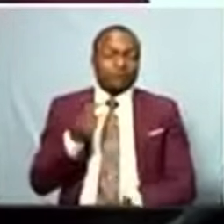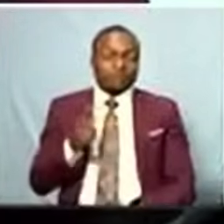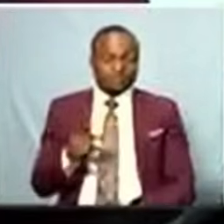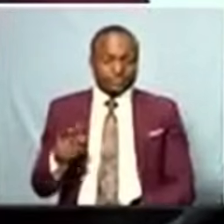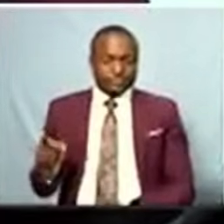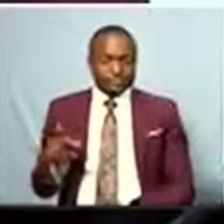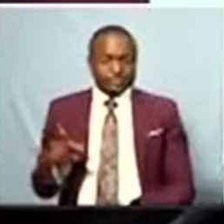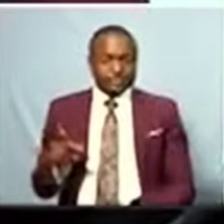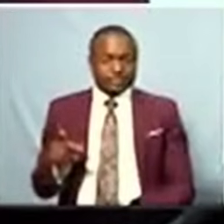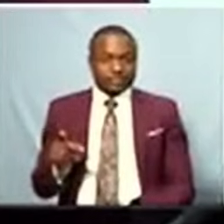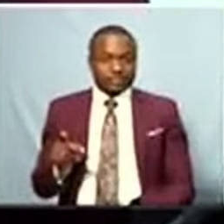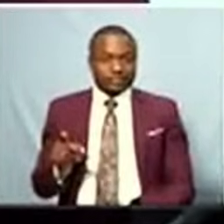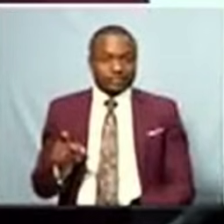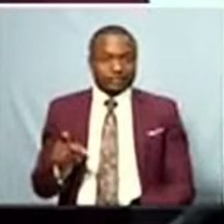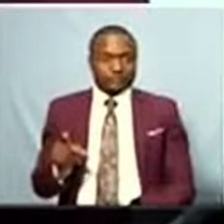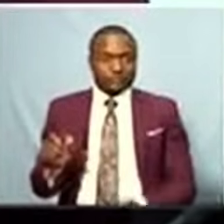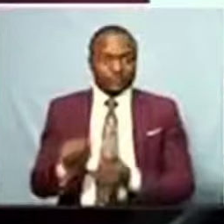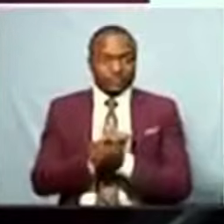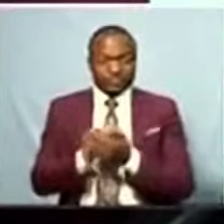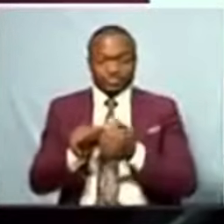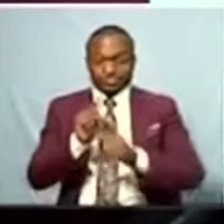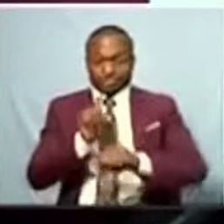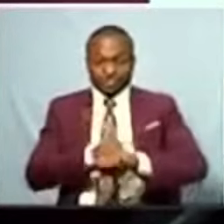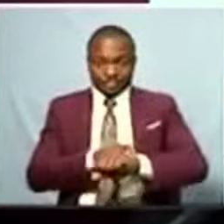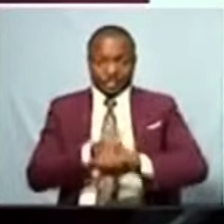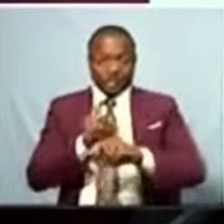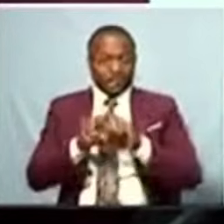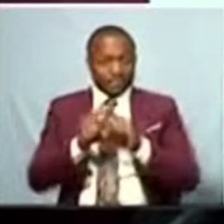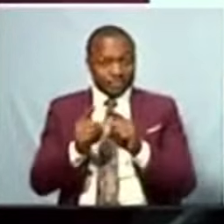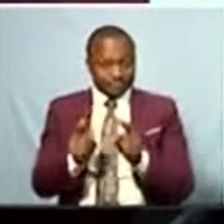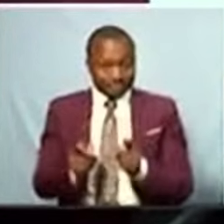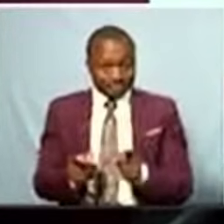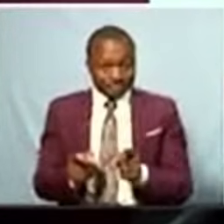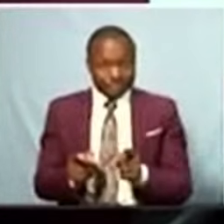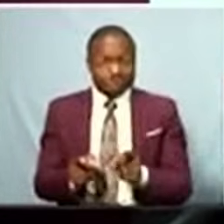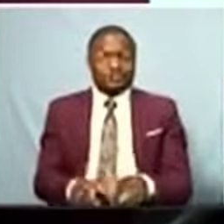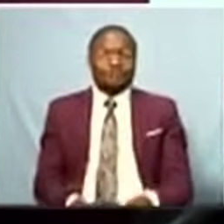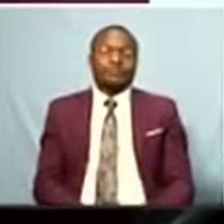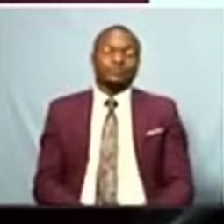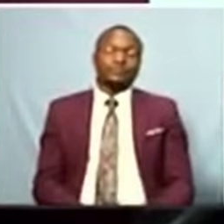that liability defective period. But this